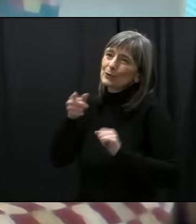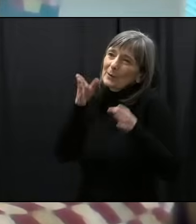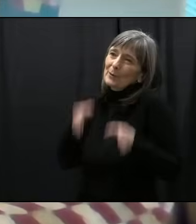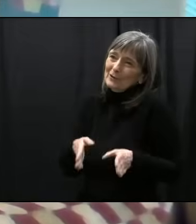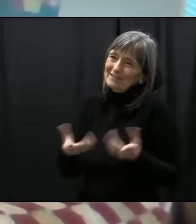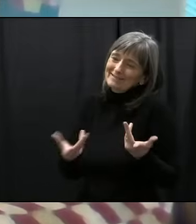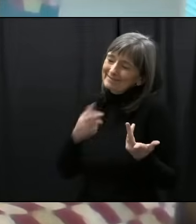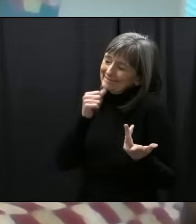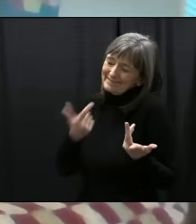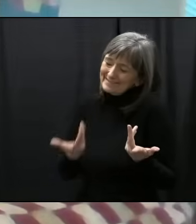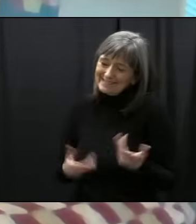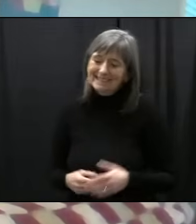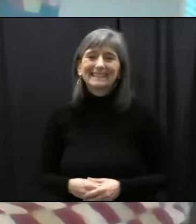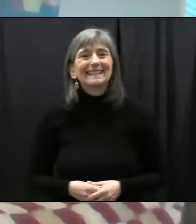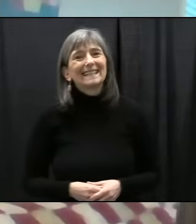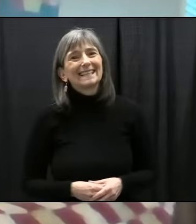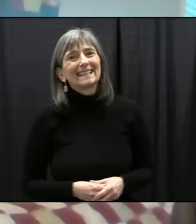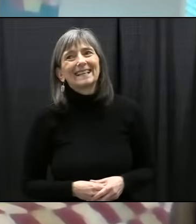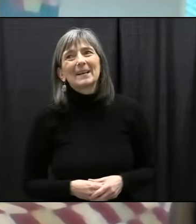Yeah.